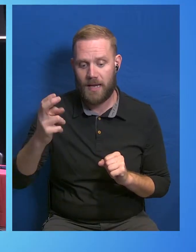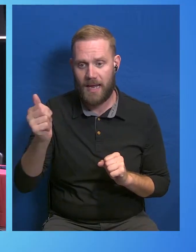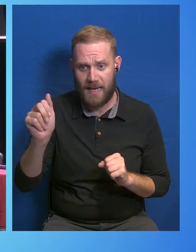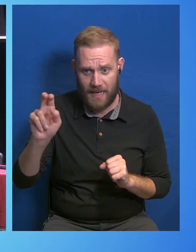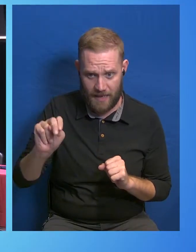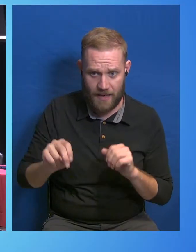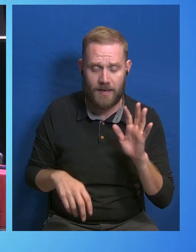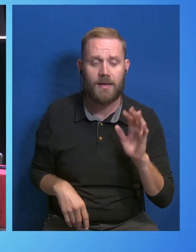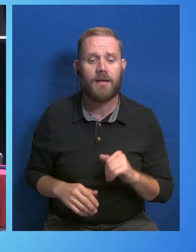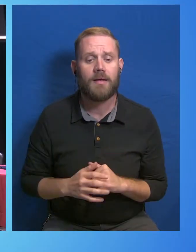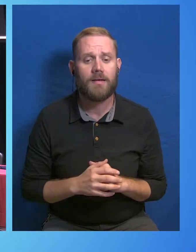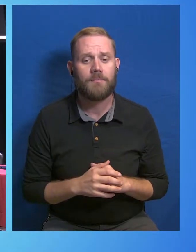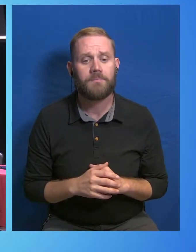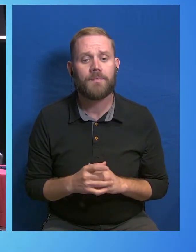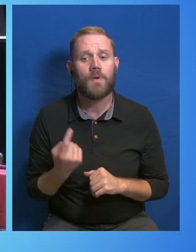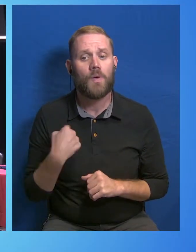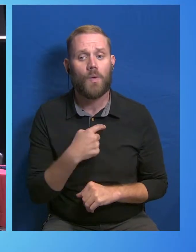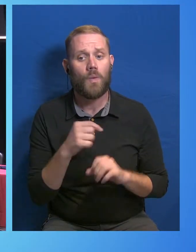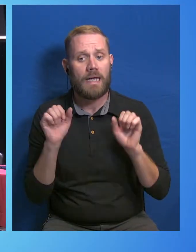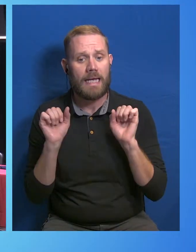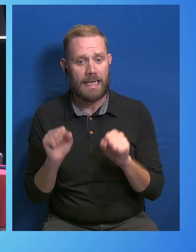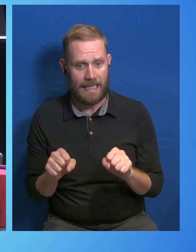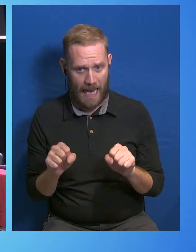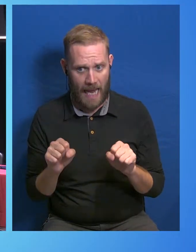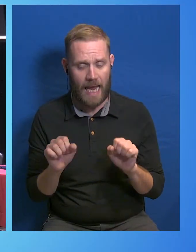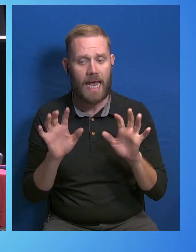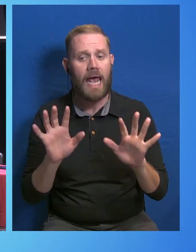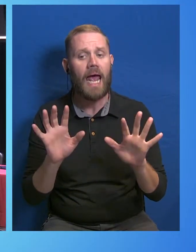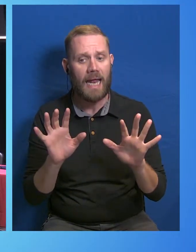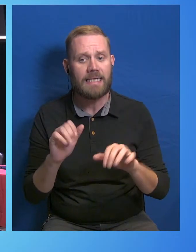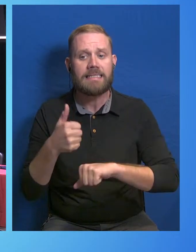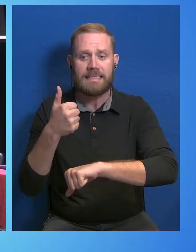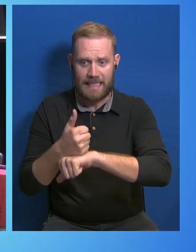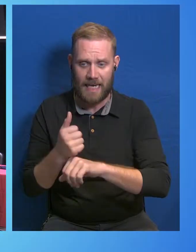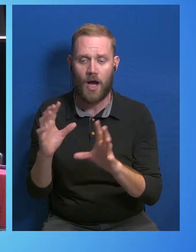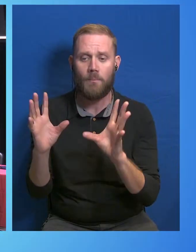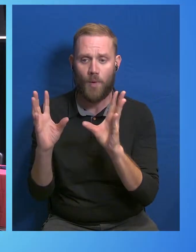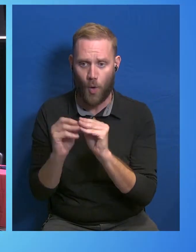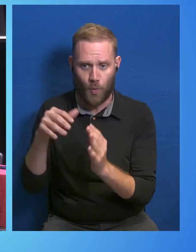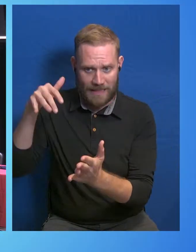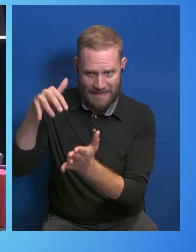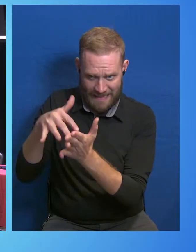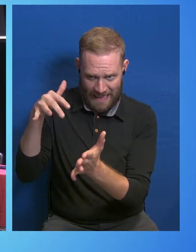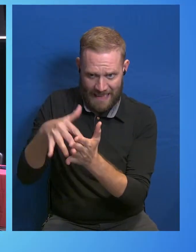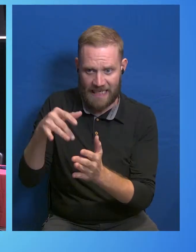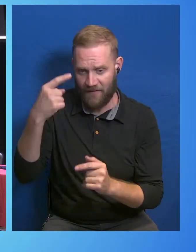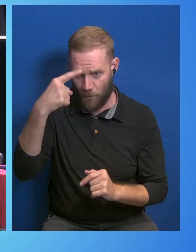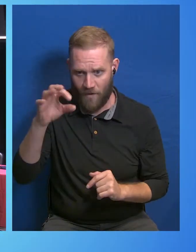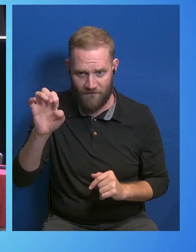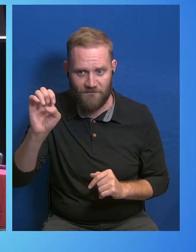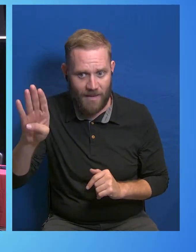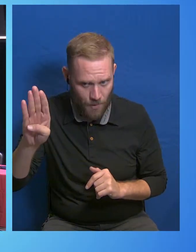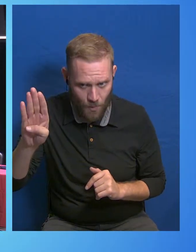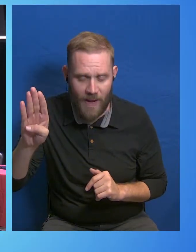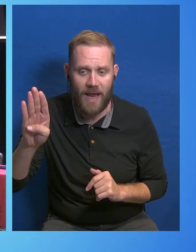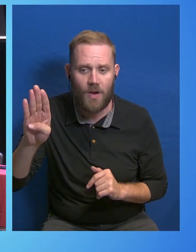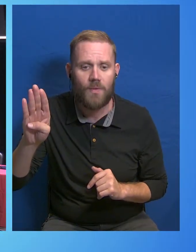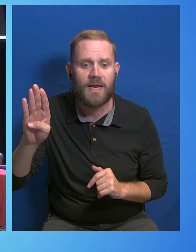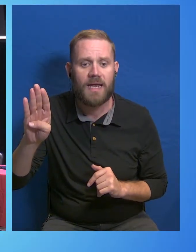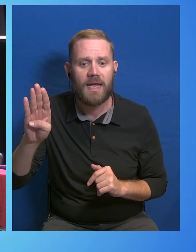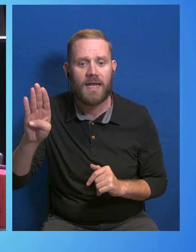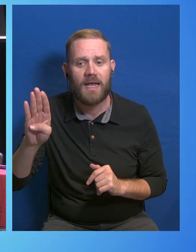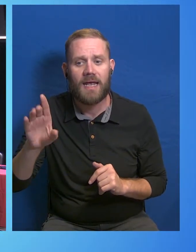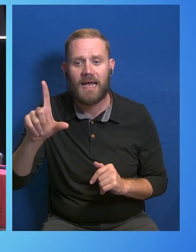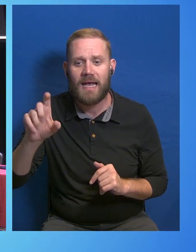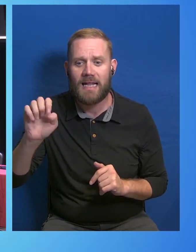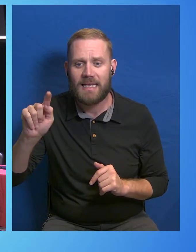Okay, so we can have a work session in February, and Leticia